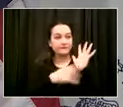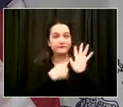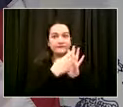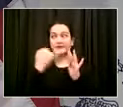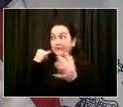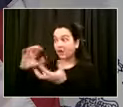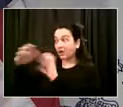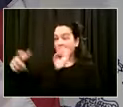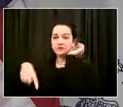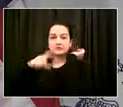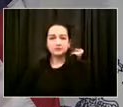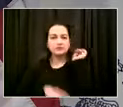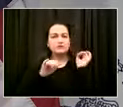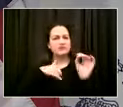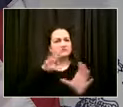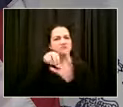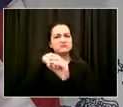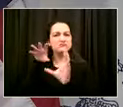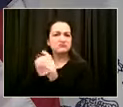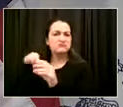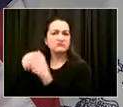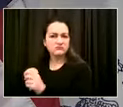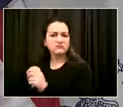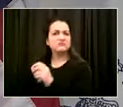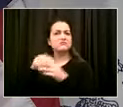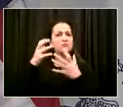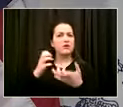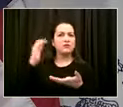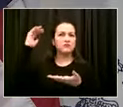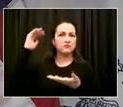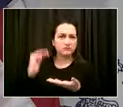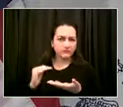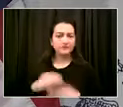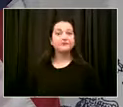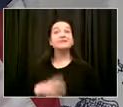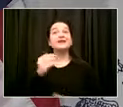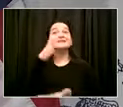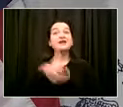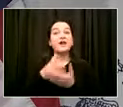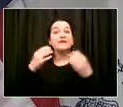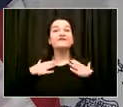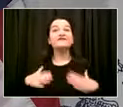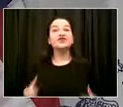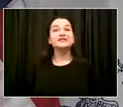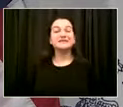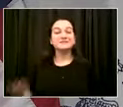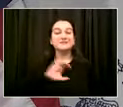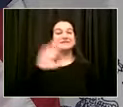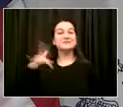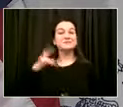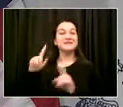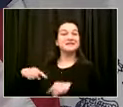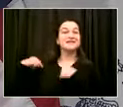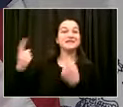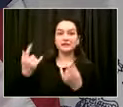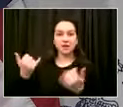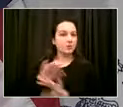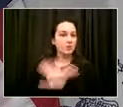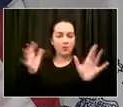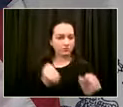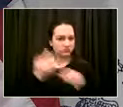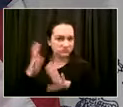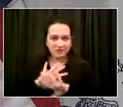communities into the decision of who will be their precinct commanders. These are unprecedented reforms. You can look all over the country. You're not going to find this many reforms and